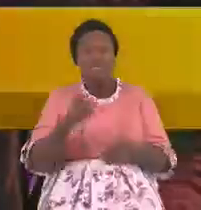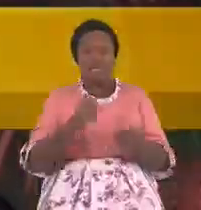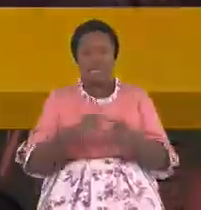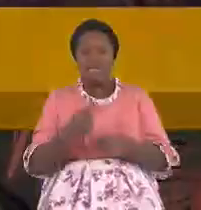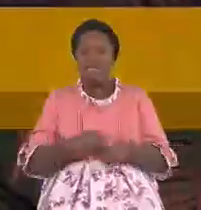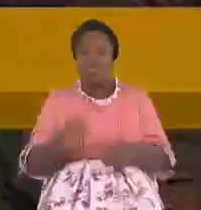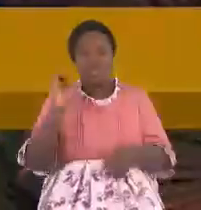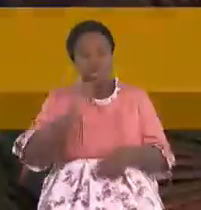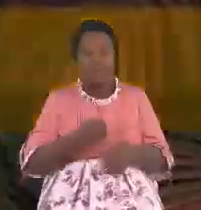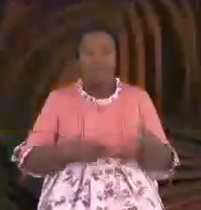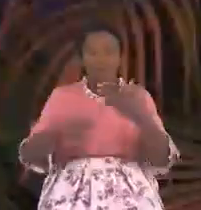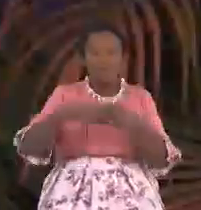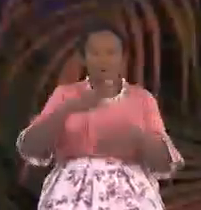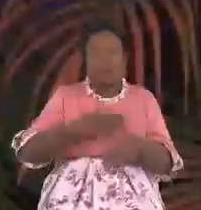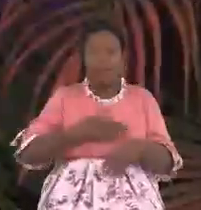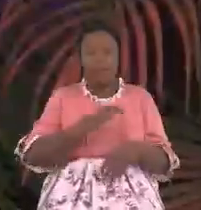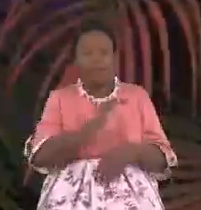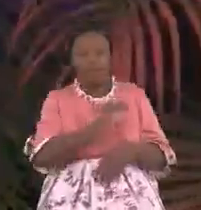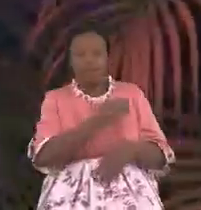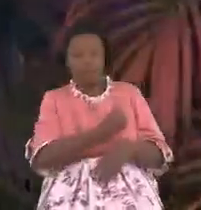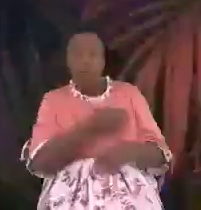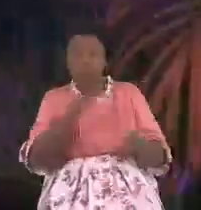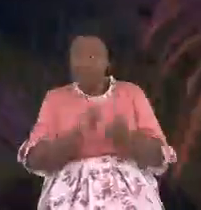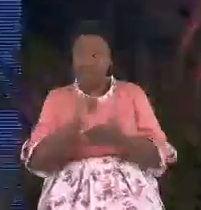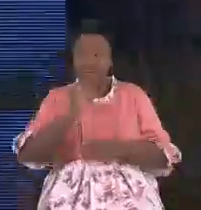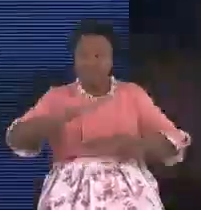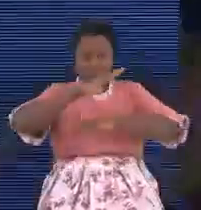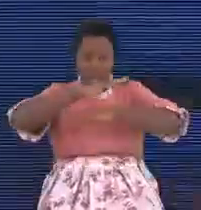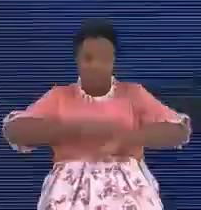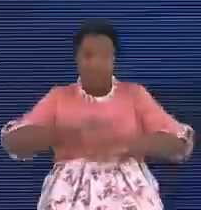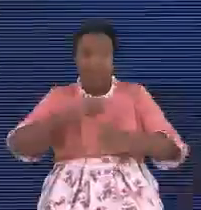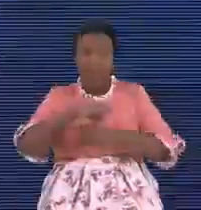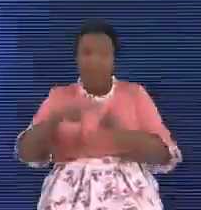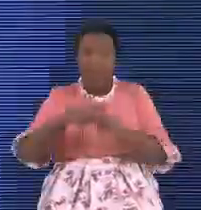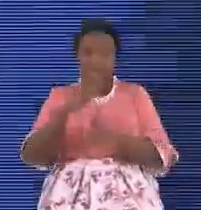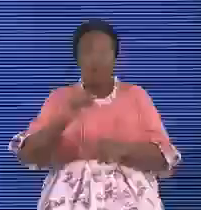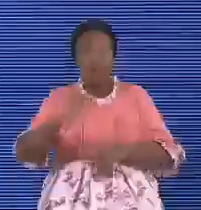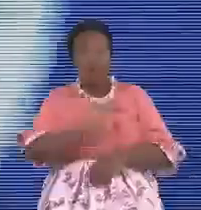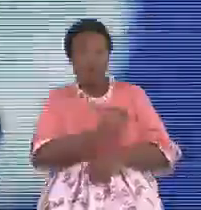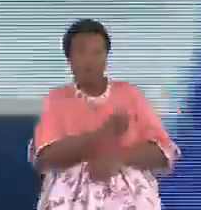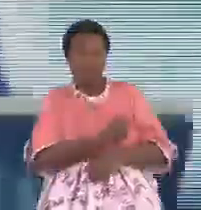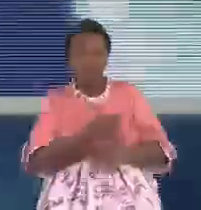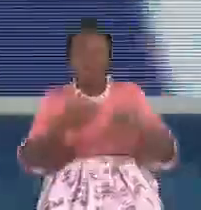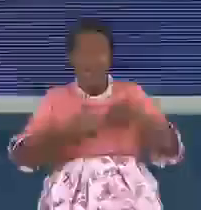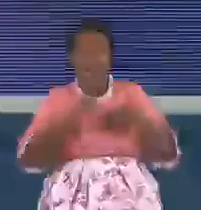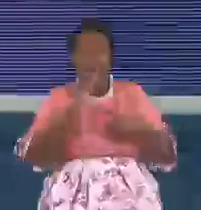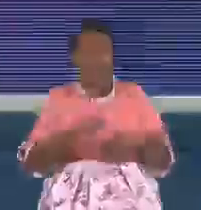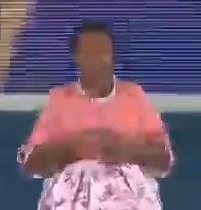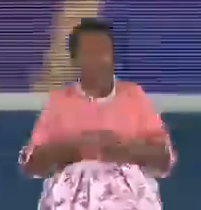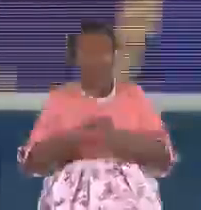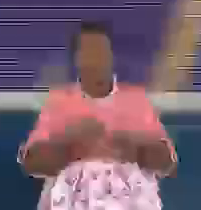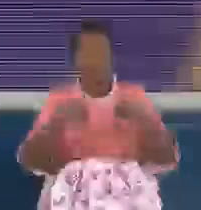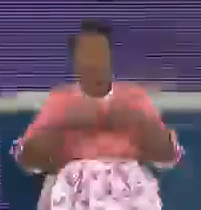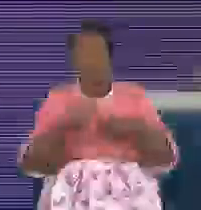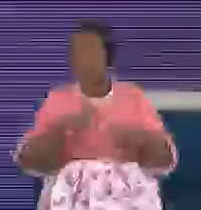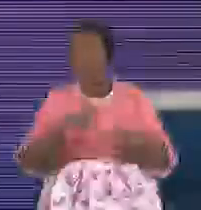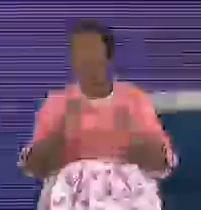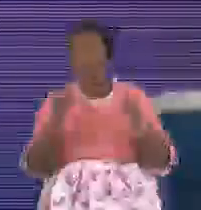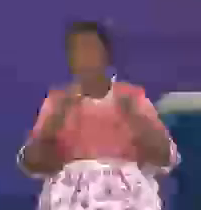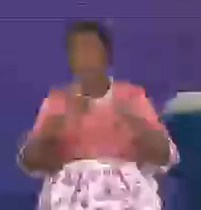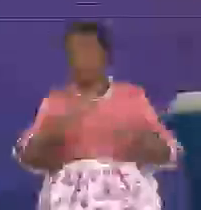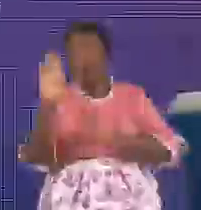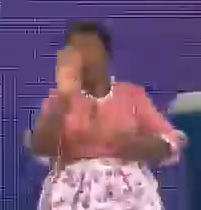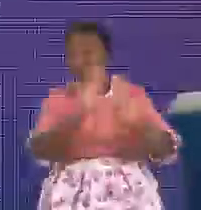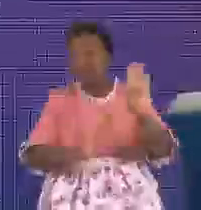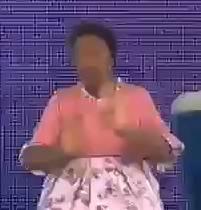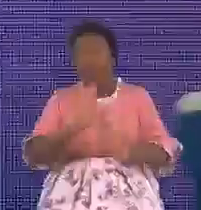my soul that's the rest when your soul had been facing turbulence and now you come